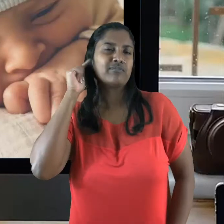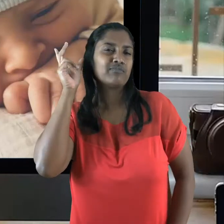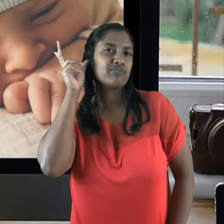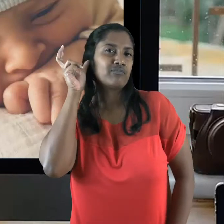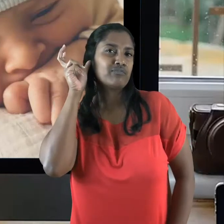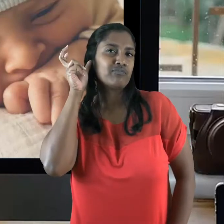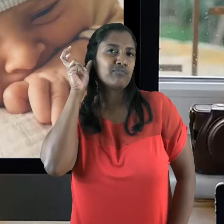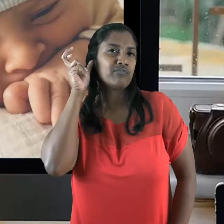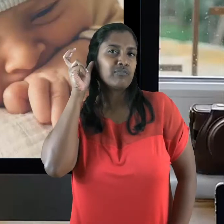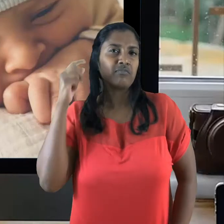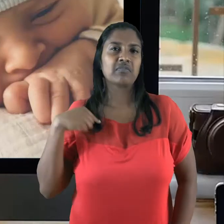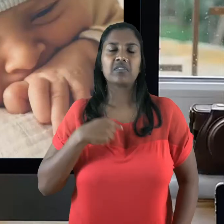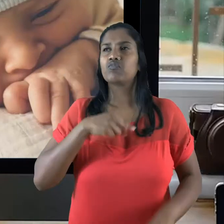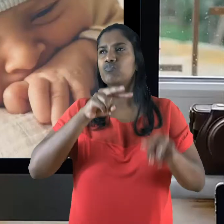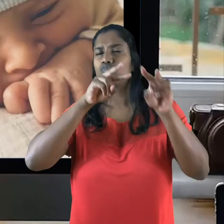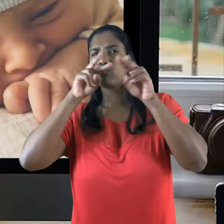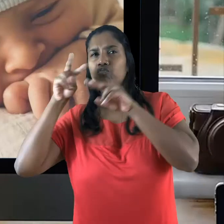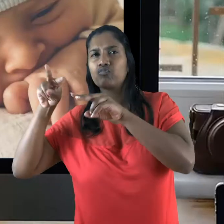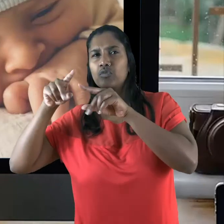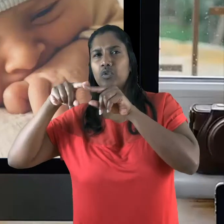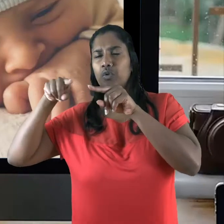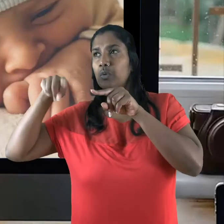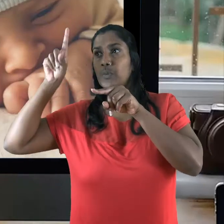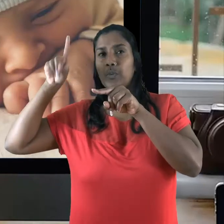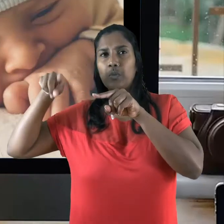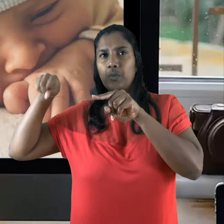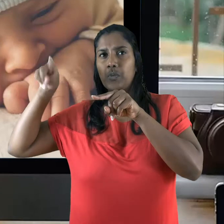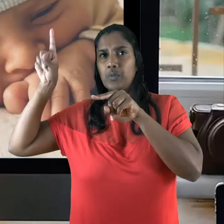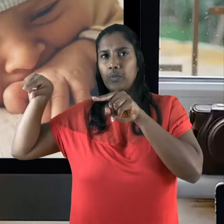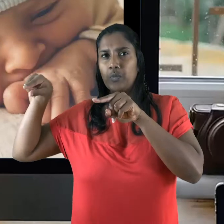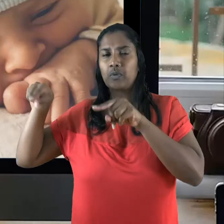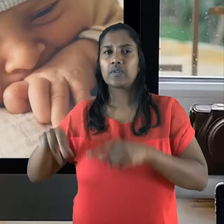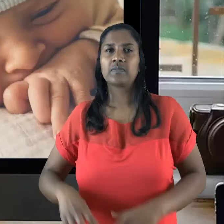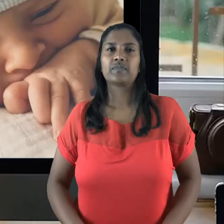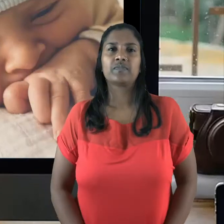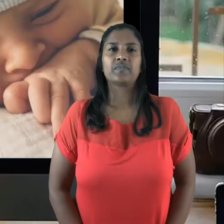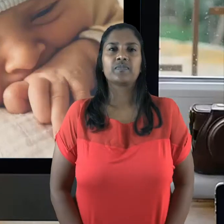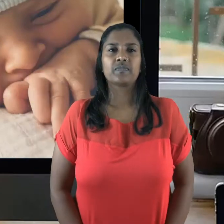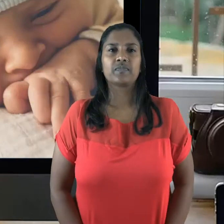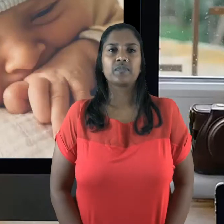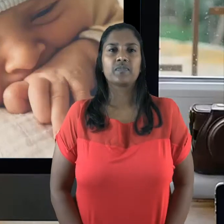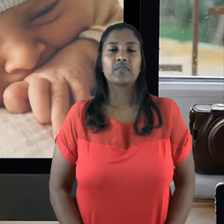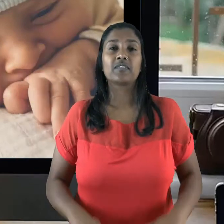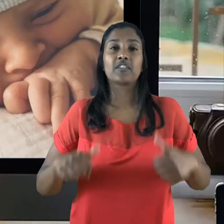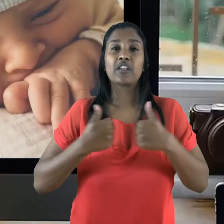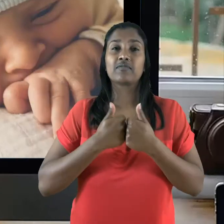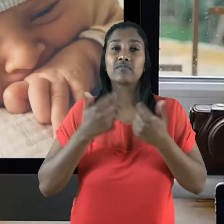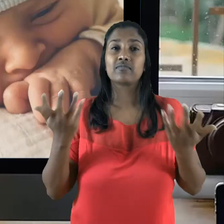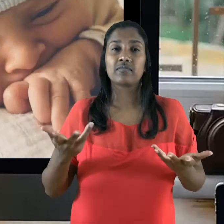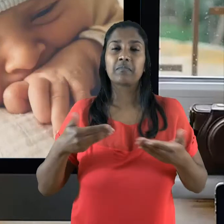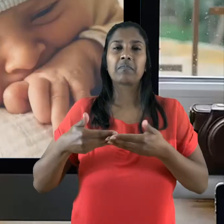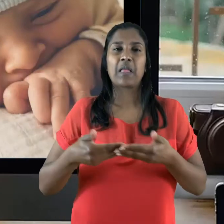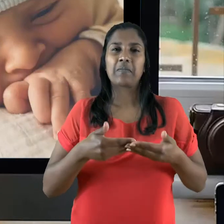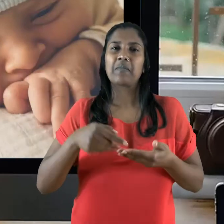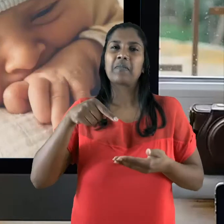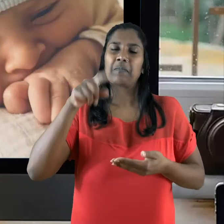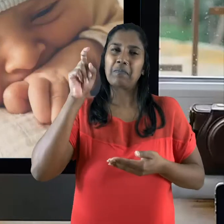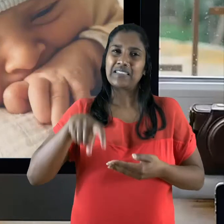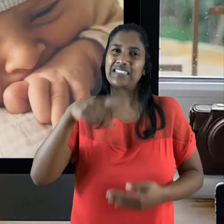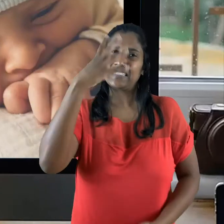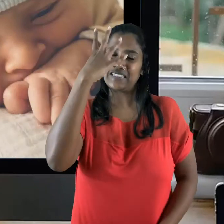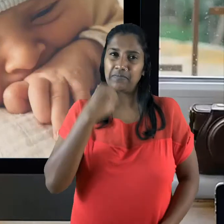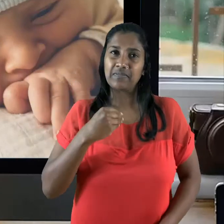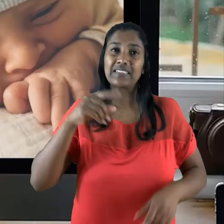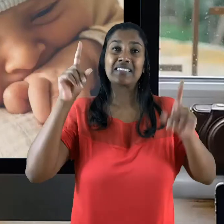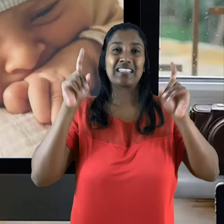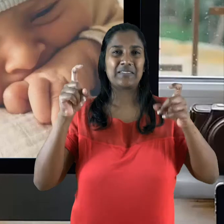and we can watch for that response with the ABR. The challenge is that it's best if the baby is sleeping. That will help the audiologist to